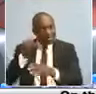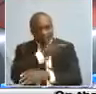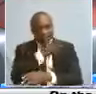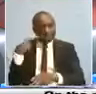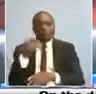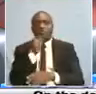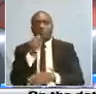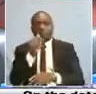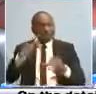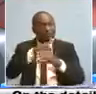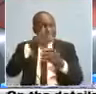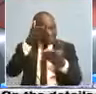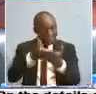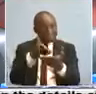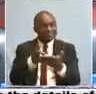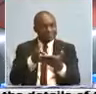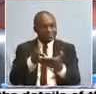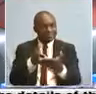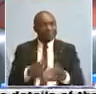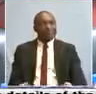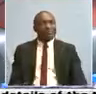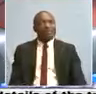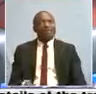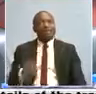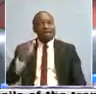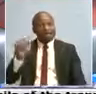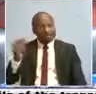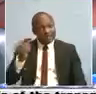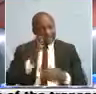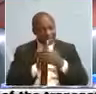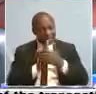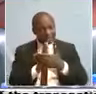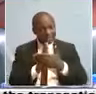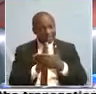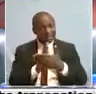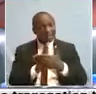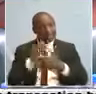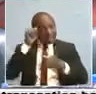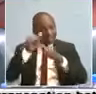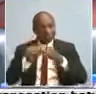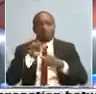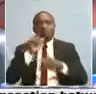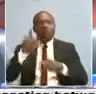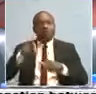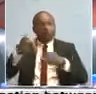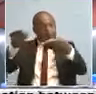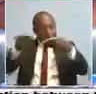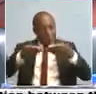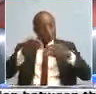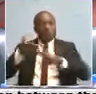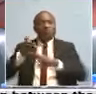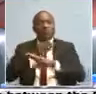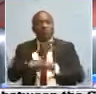was not part of this transaction. The Attorney General guided that the transaction did not require to be brought before